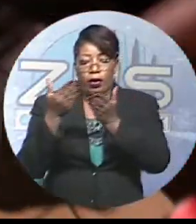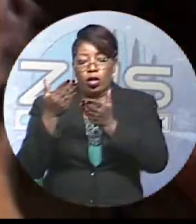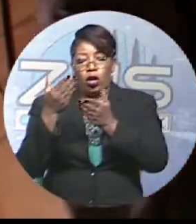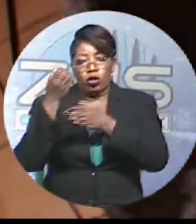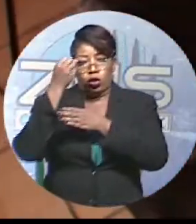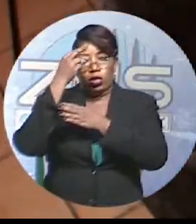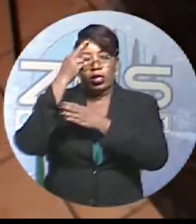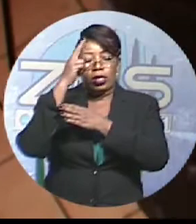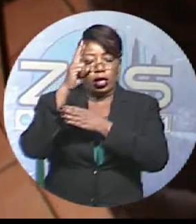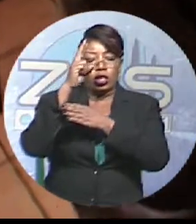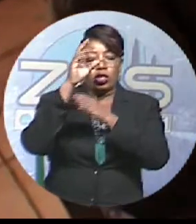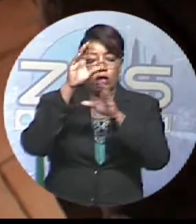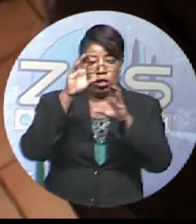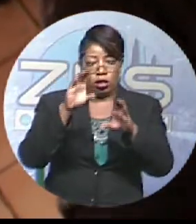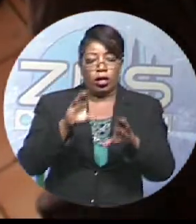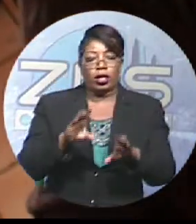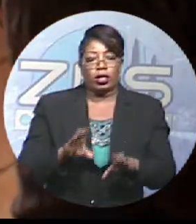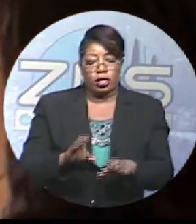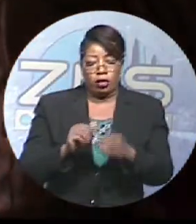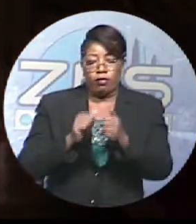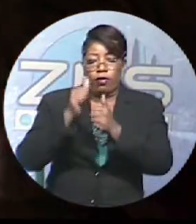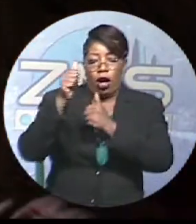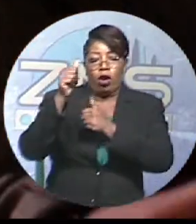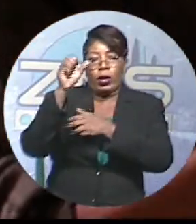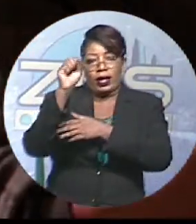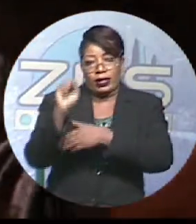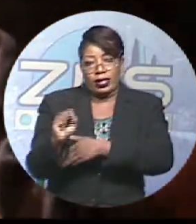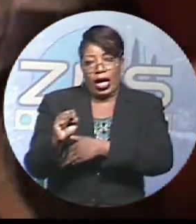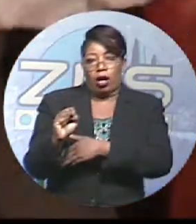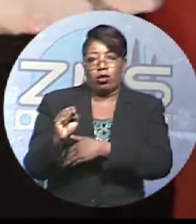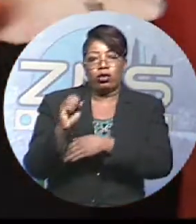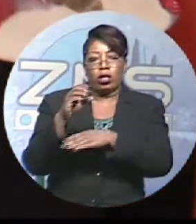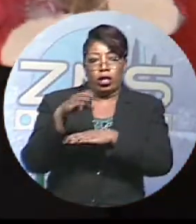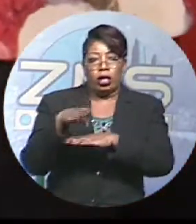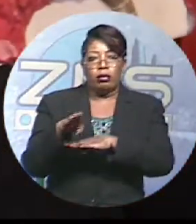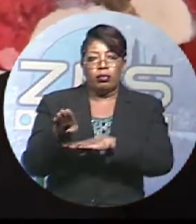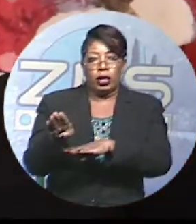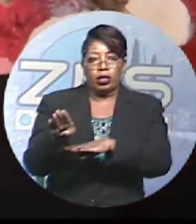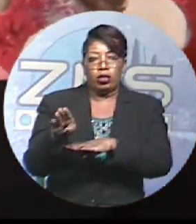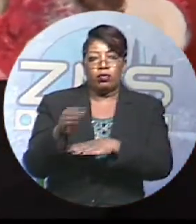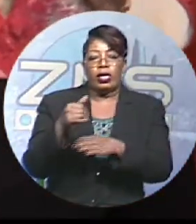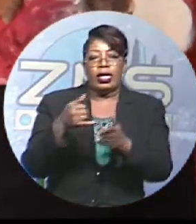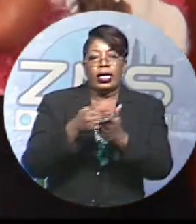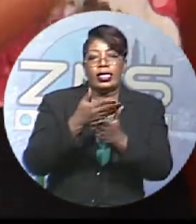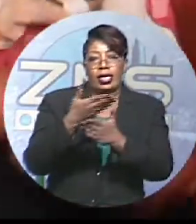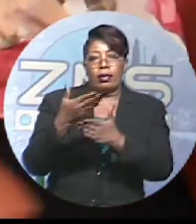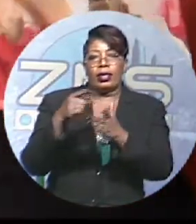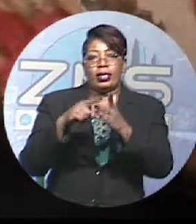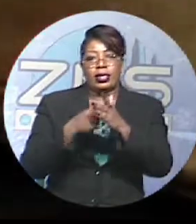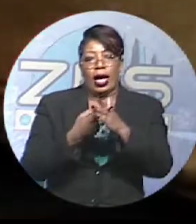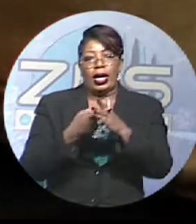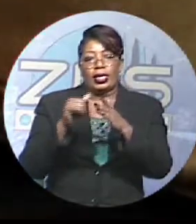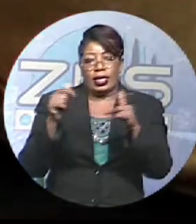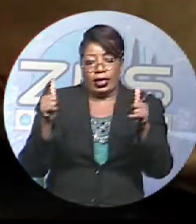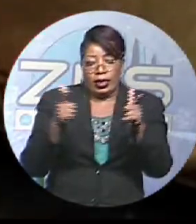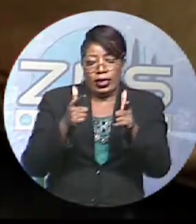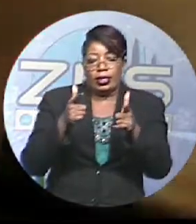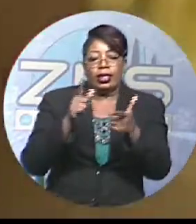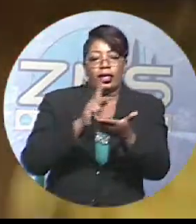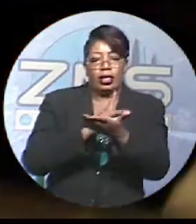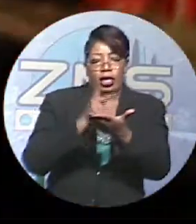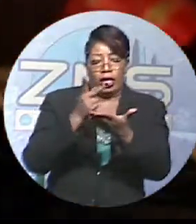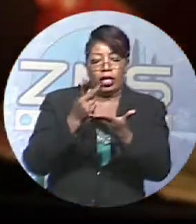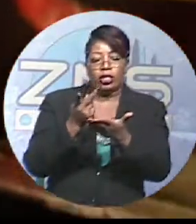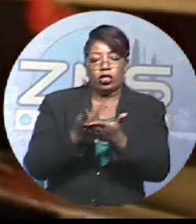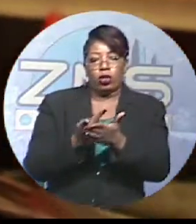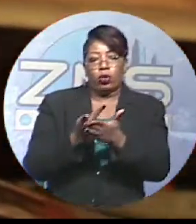in communities as far away as South Beach. It's something I found out starts in a tiny kitchen where